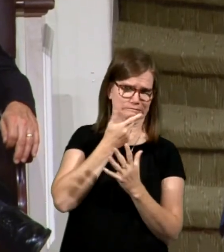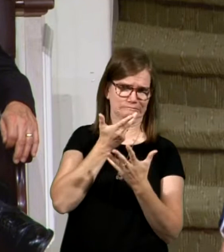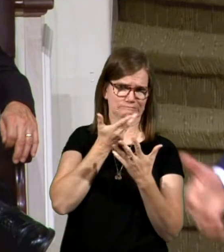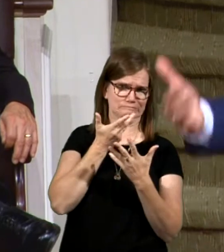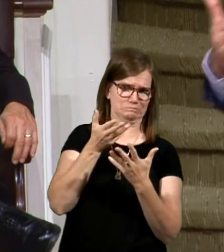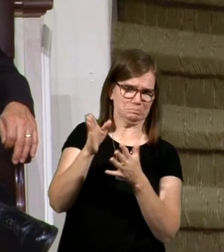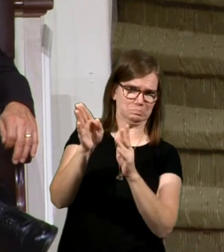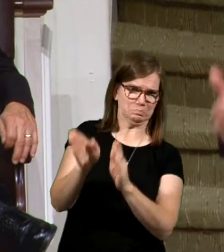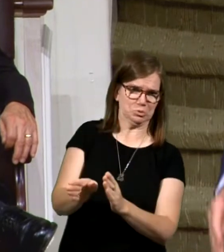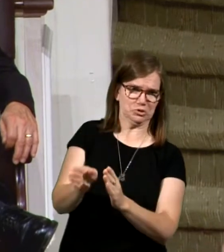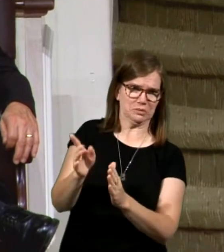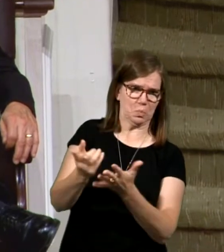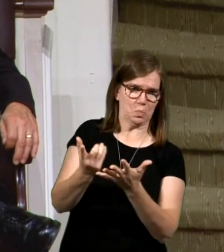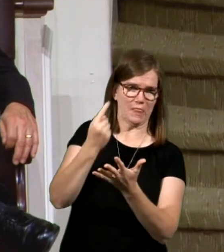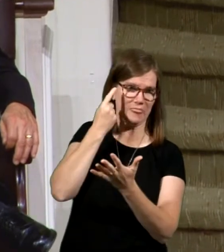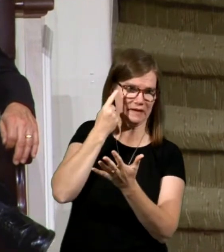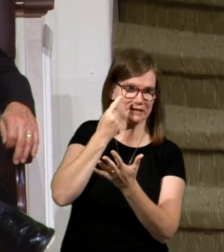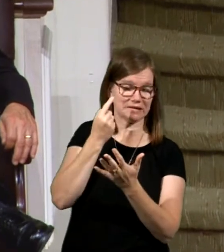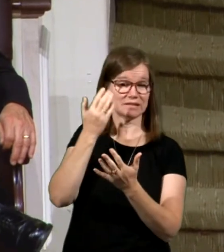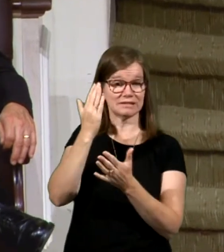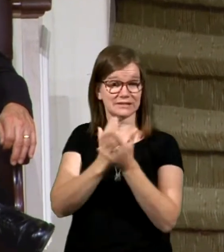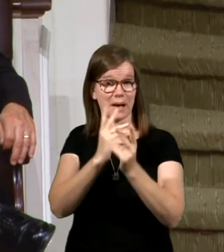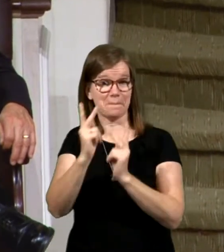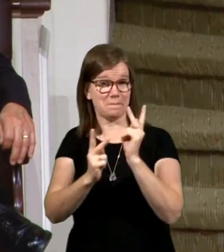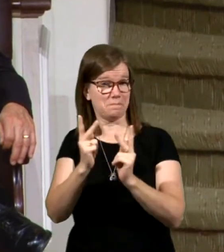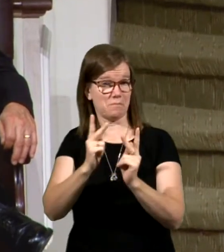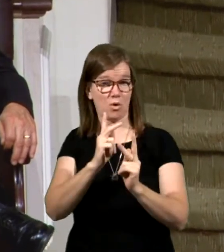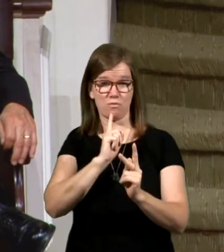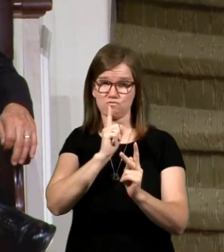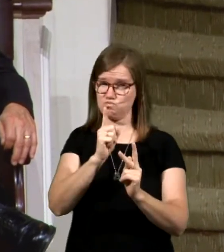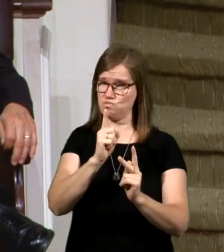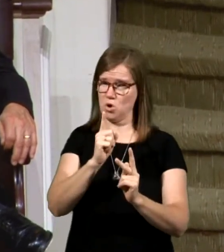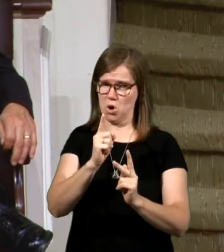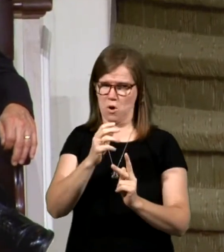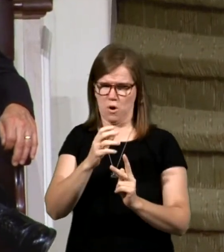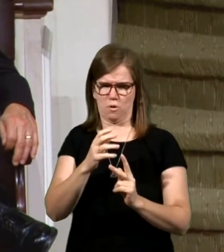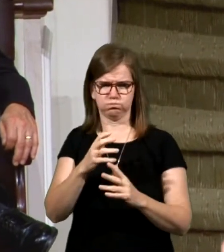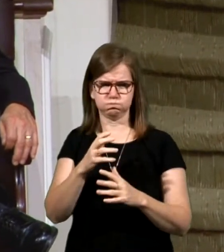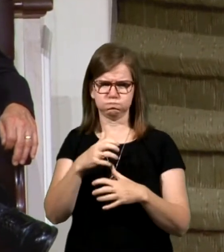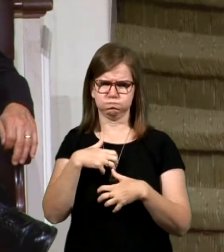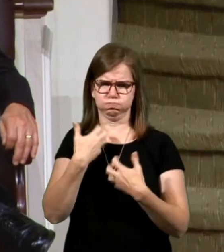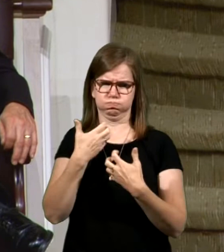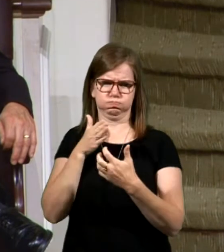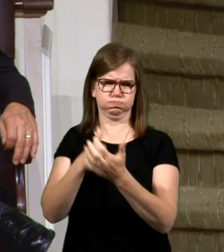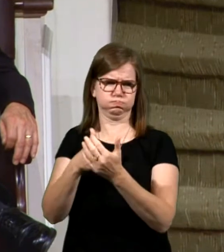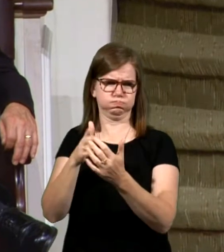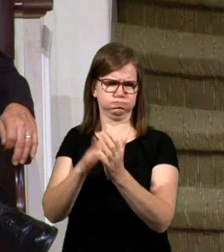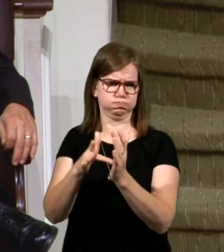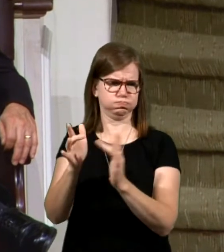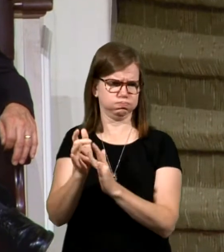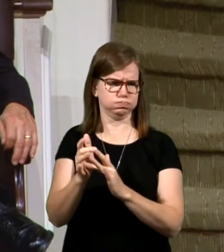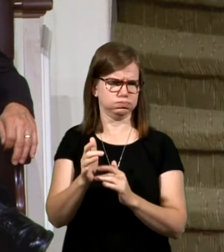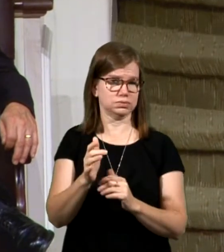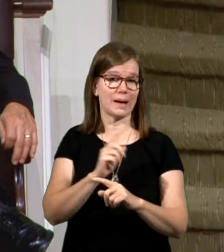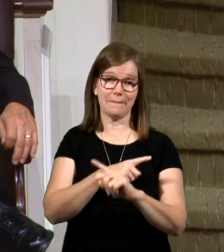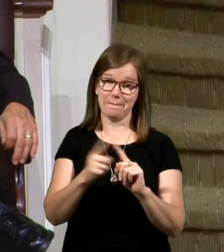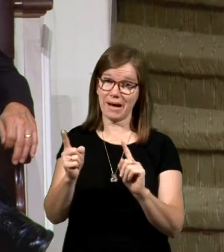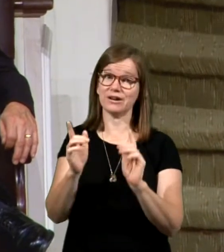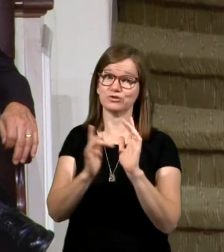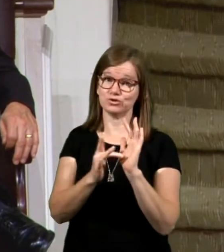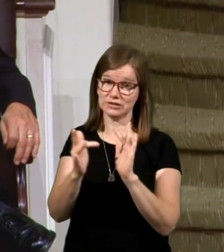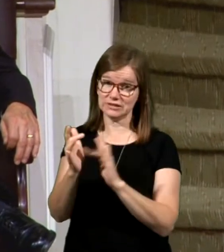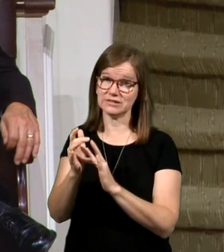don't know whether to hug or hide, because some people have some real animosity toward the person of Jesus. But He